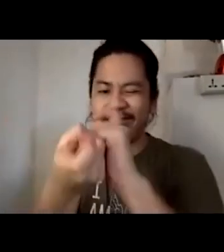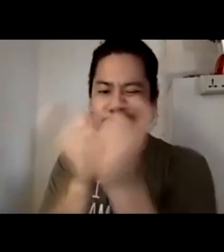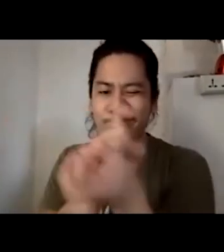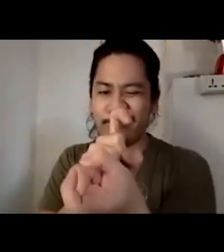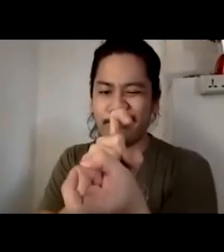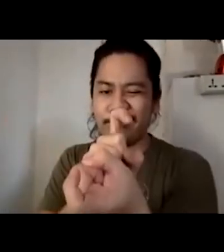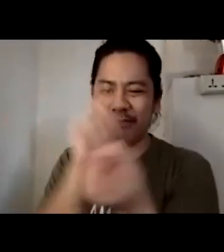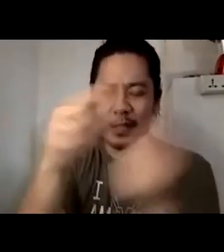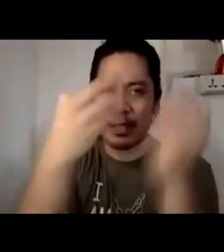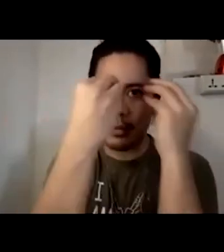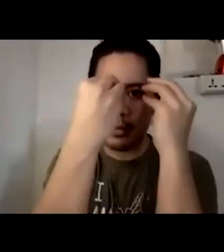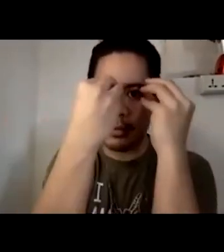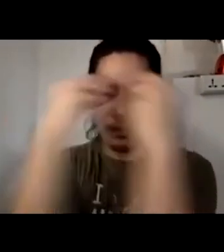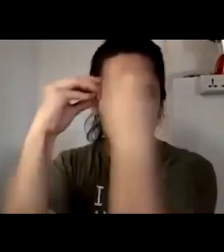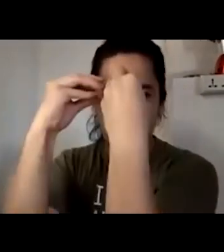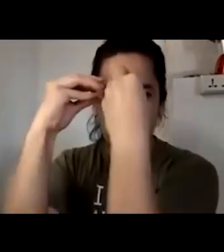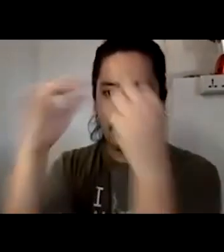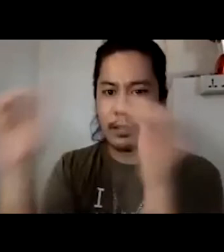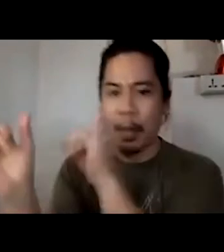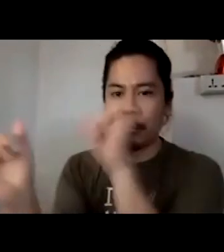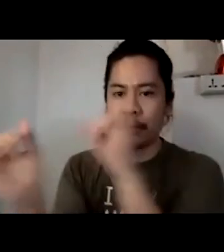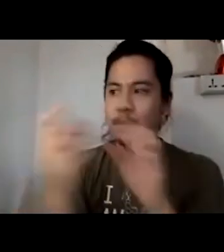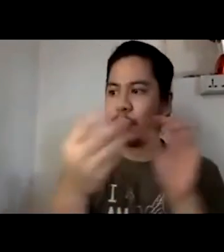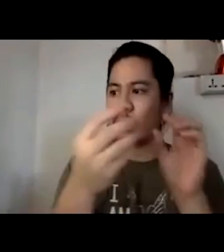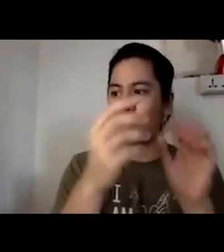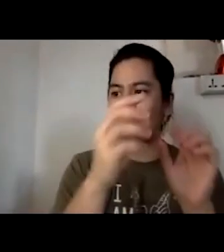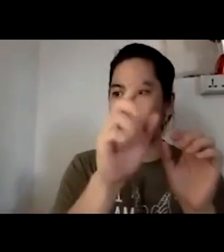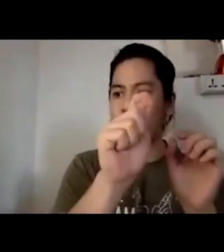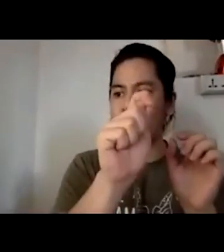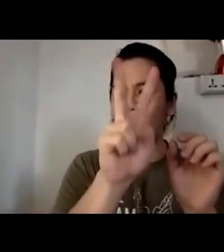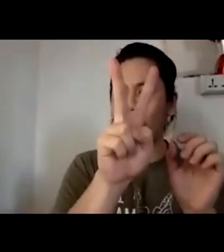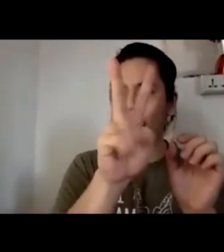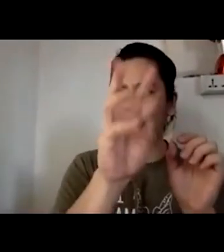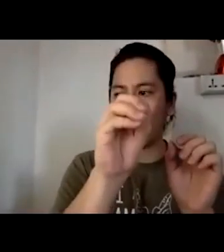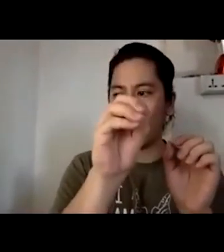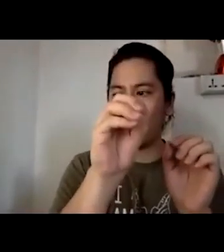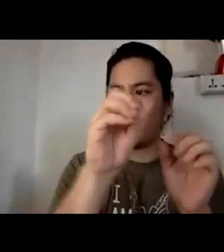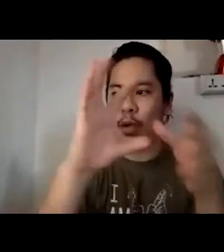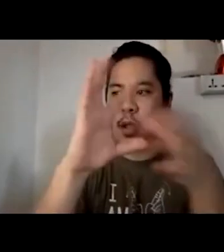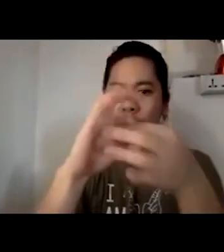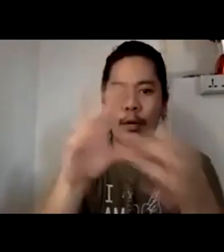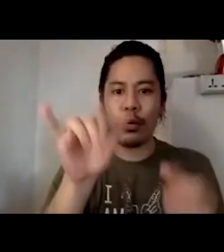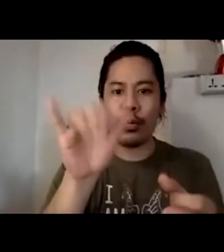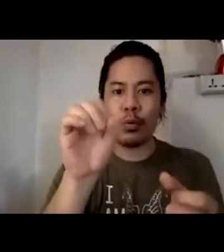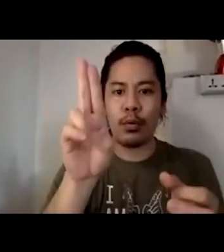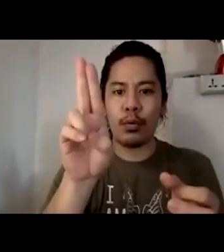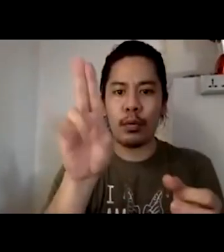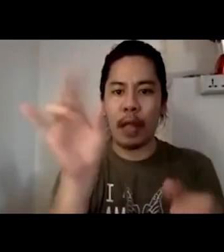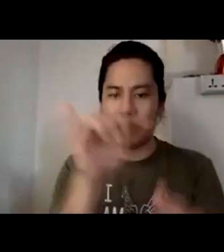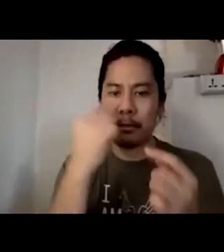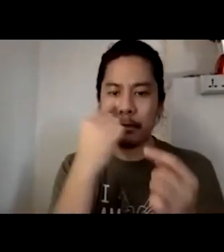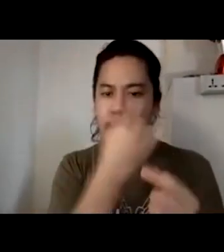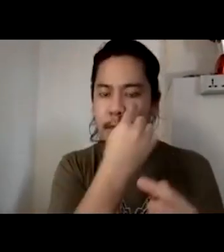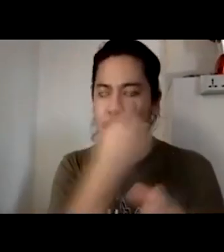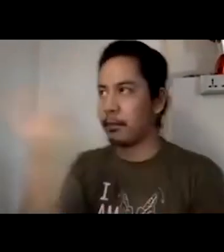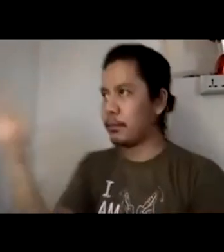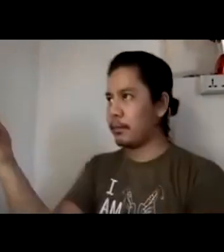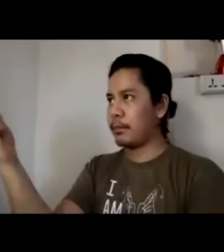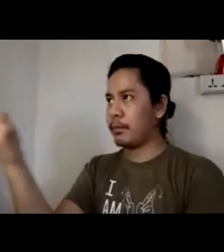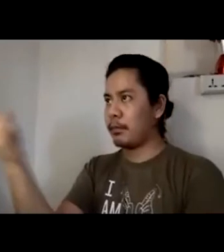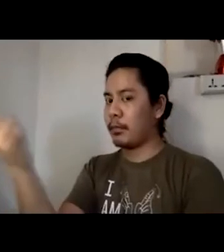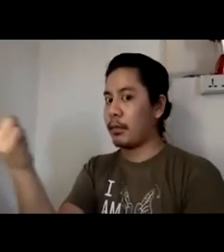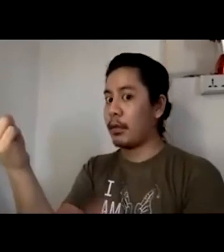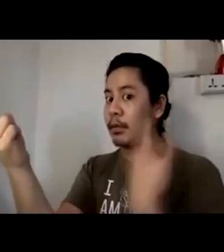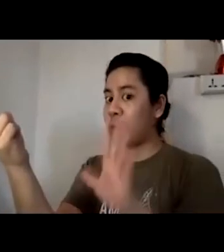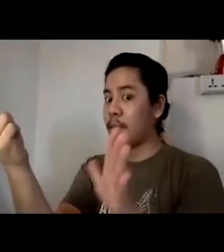And two of them. So we're just going to adjust the eyes to look at